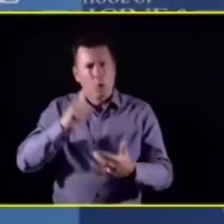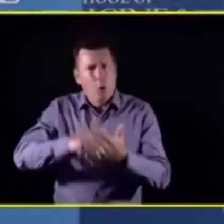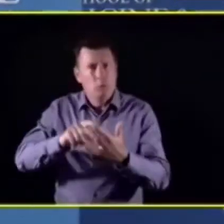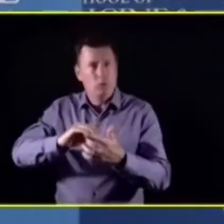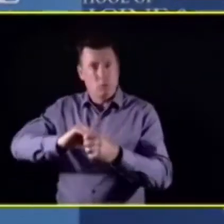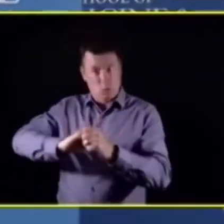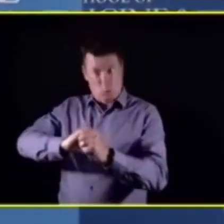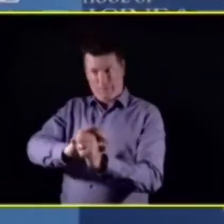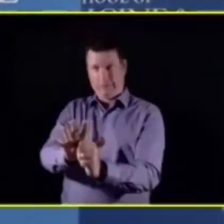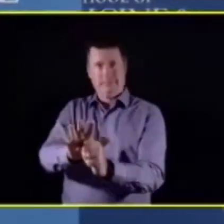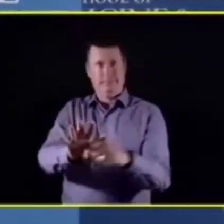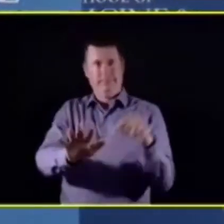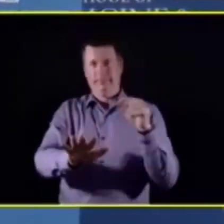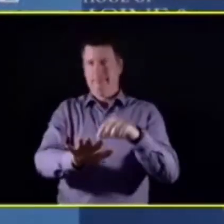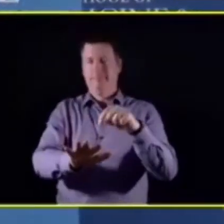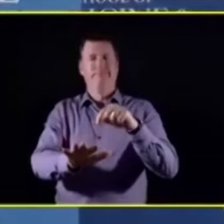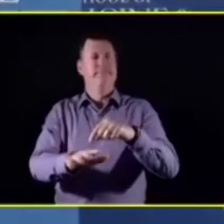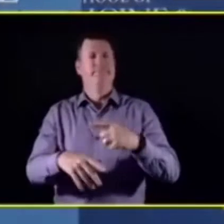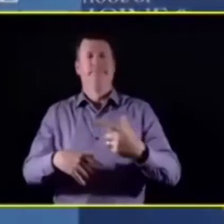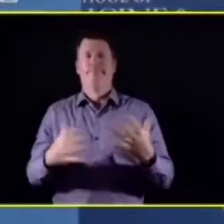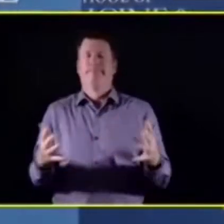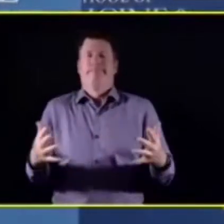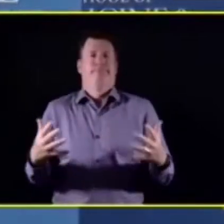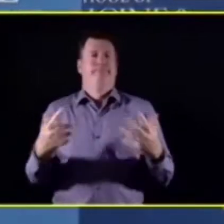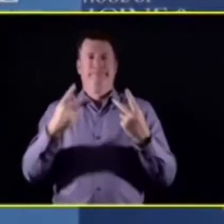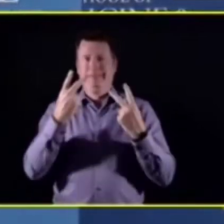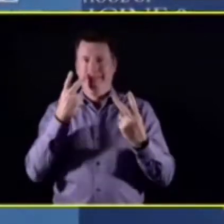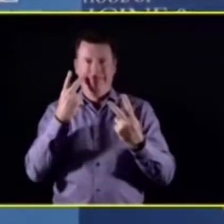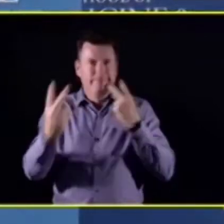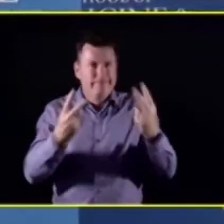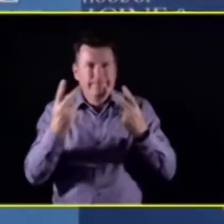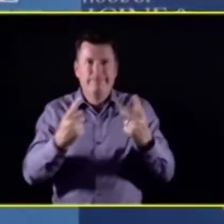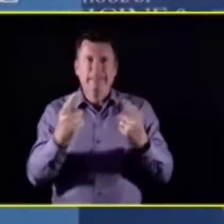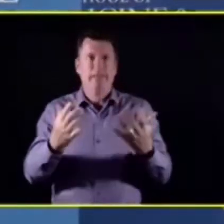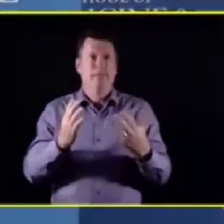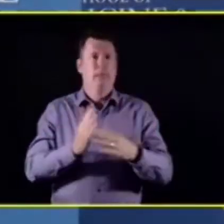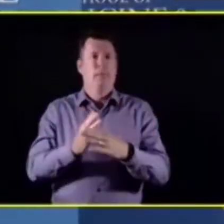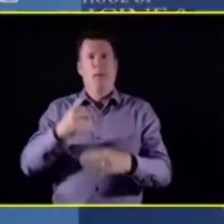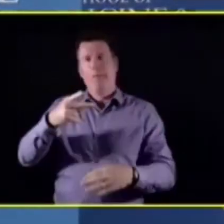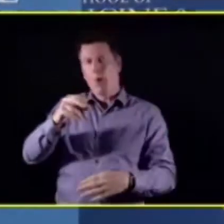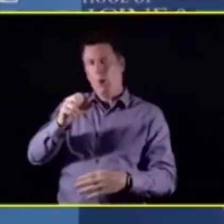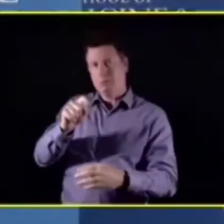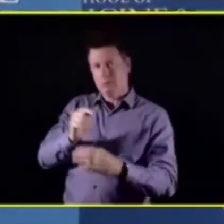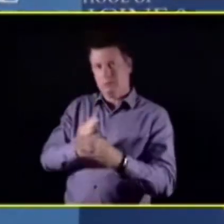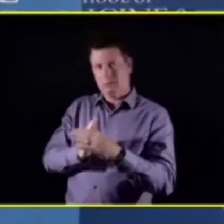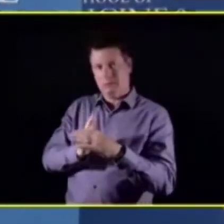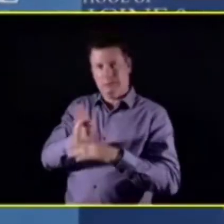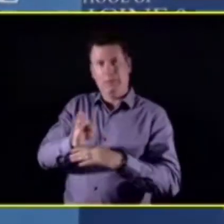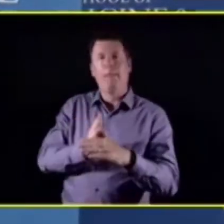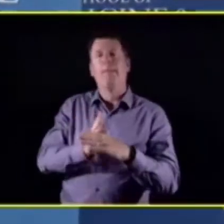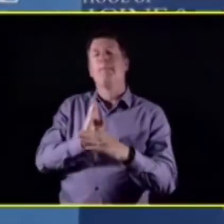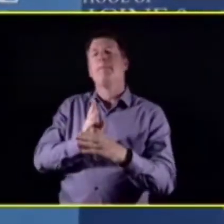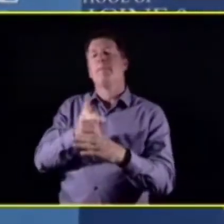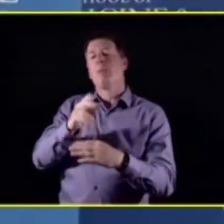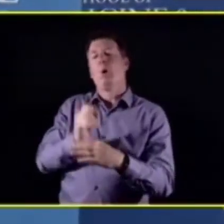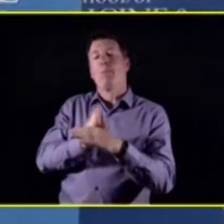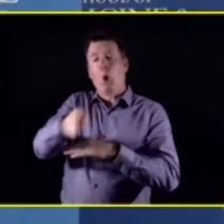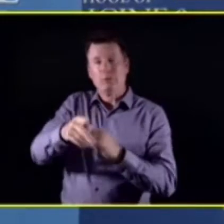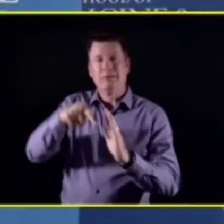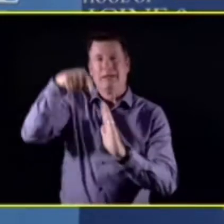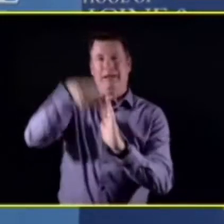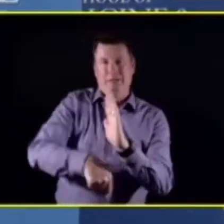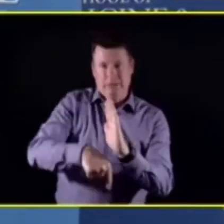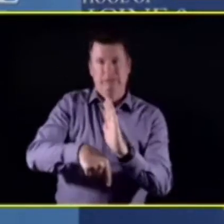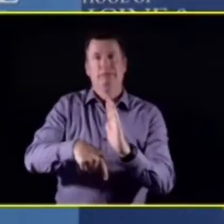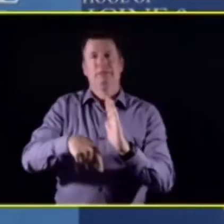the post-intensive care syndrome, which is where patients require or manifest symptoms of persistent